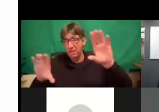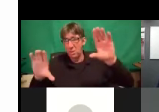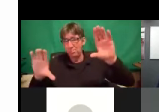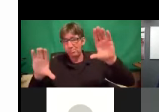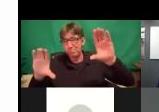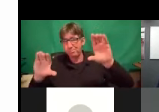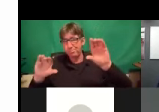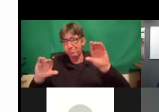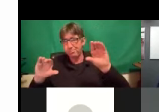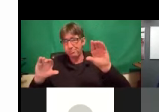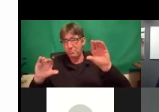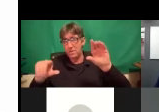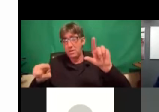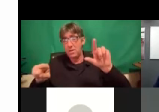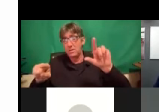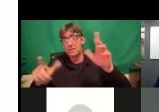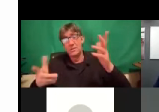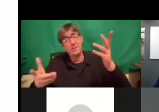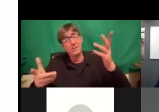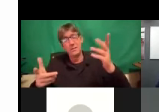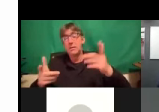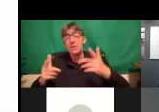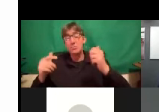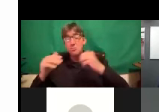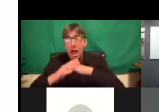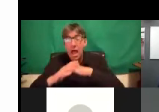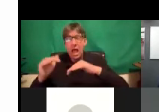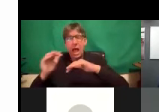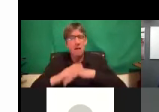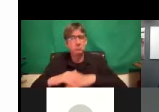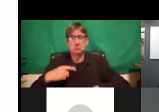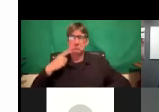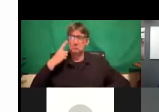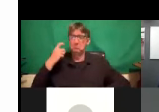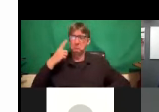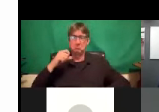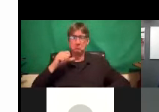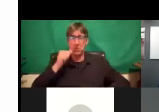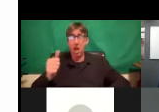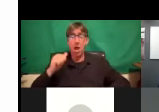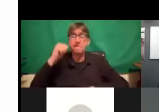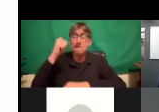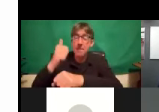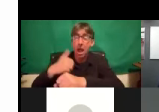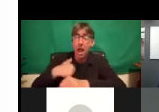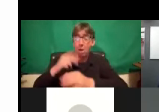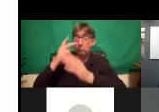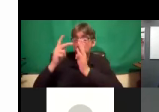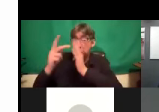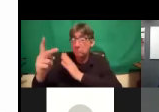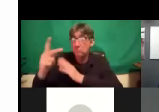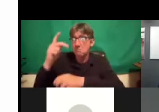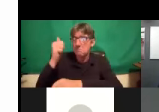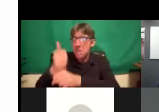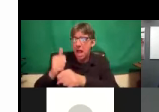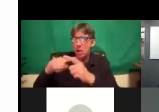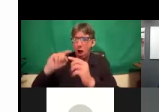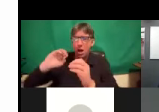increase crowding because the analysis was based on where there's ridership today and where we're expecting some ridership in the near